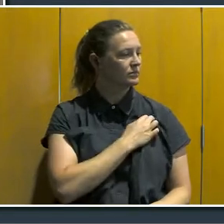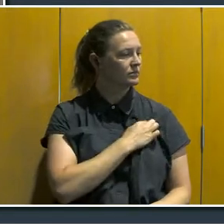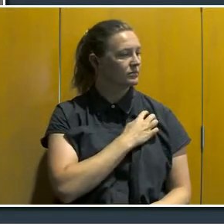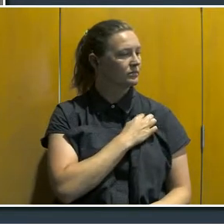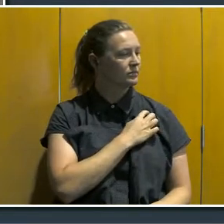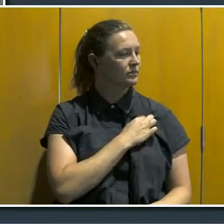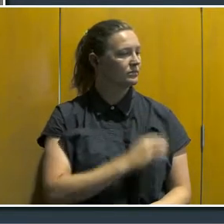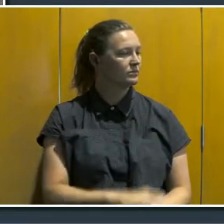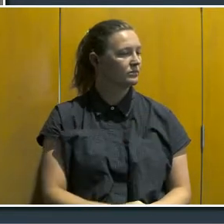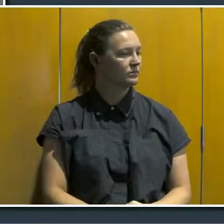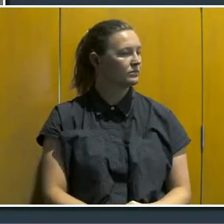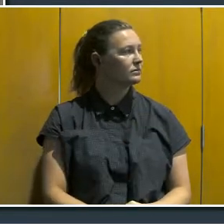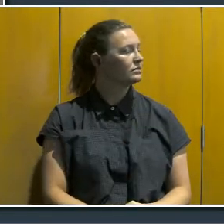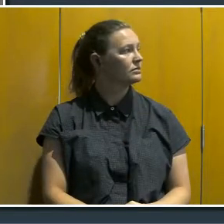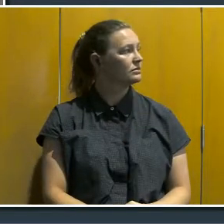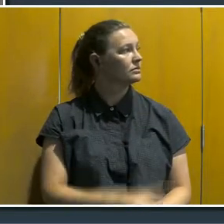Councillor Price.